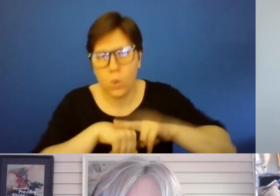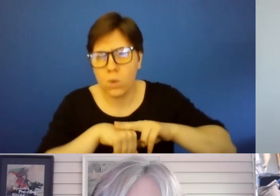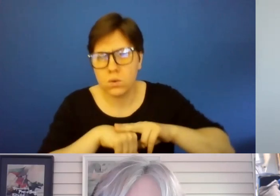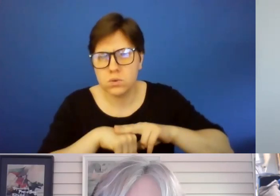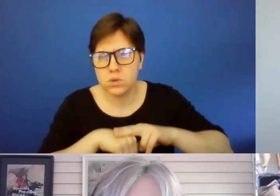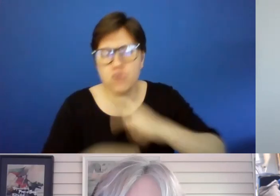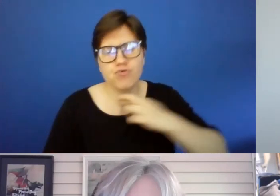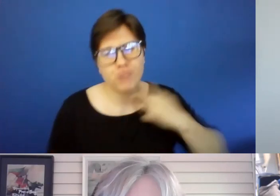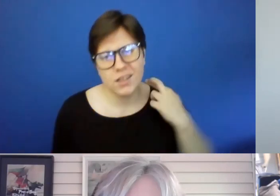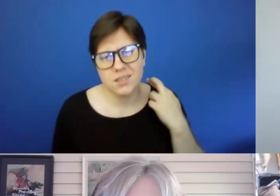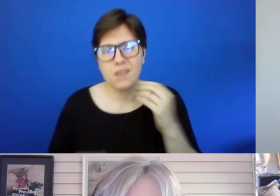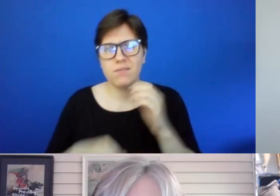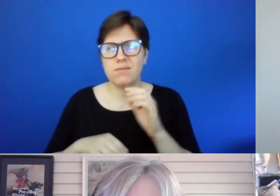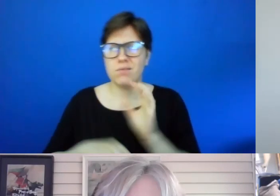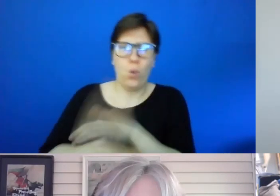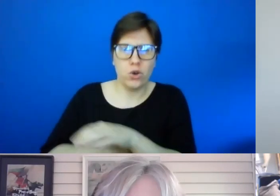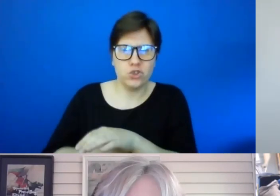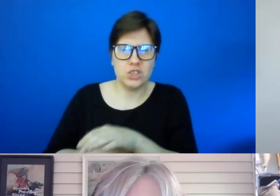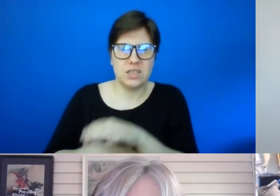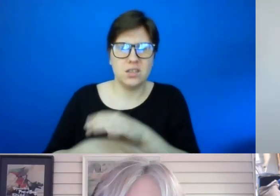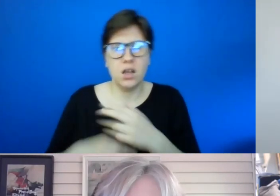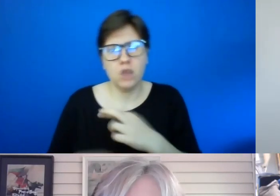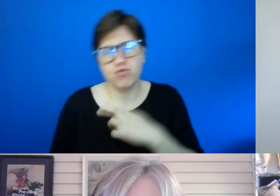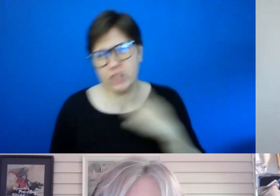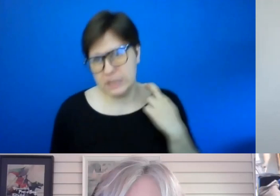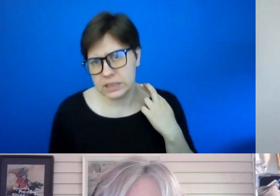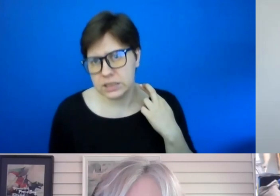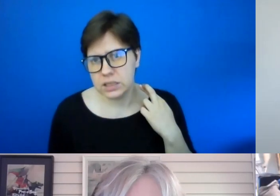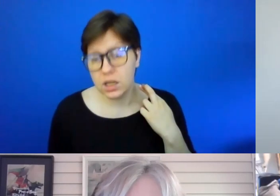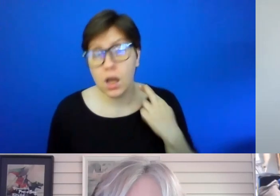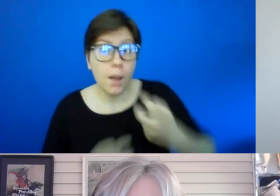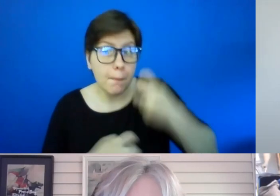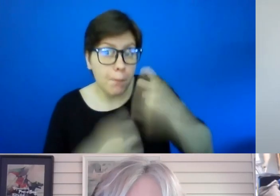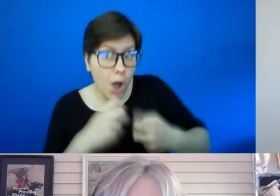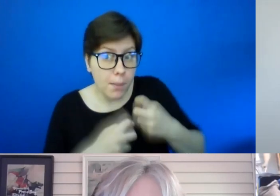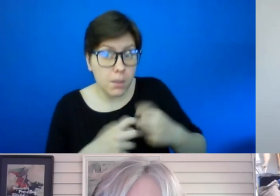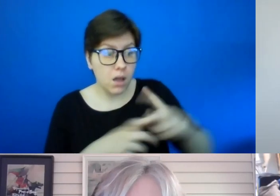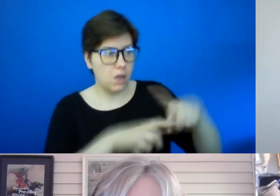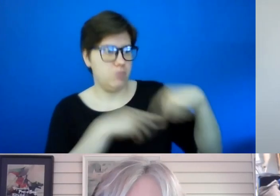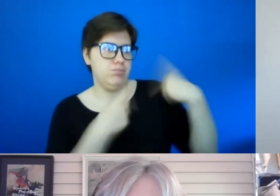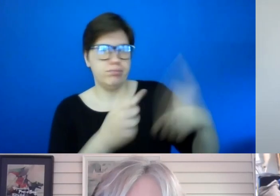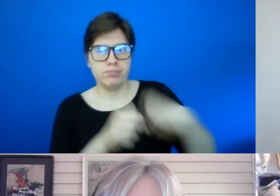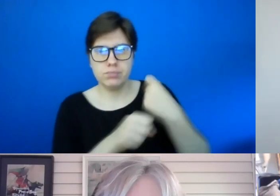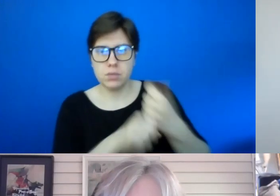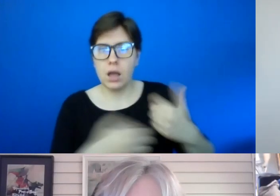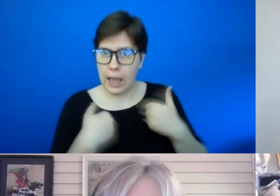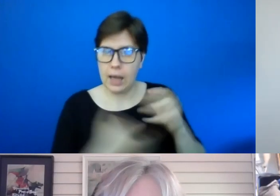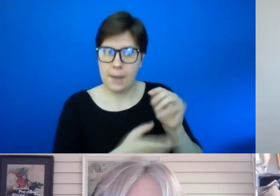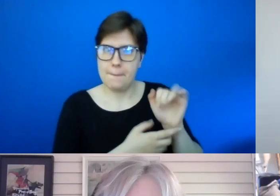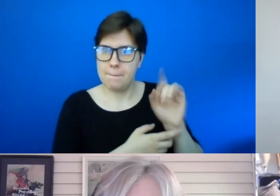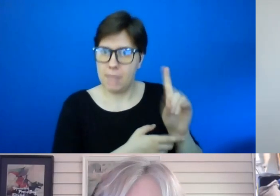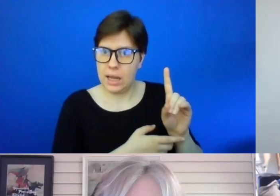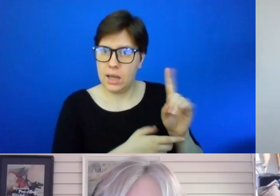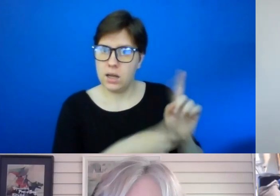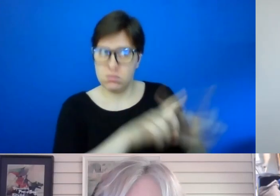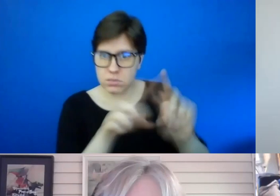There's a risk of duress. That could happen. The problem is, in all the years that we've had medical aid in dying, in all the states that we've had